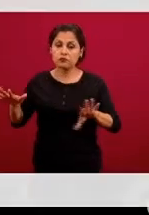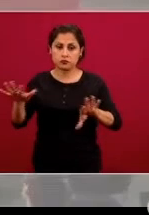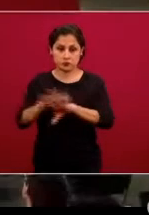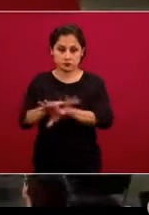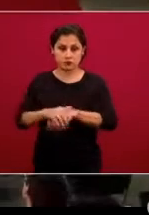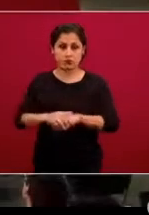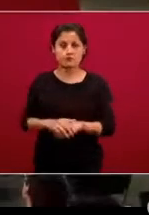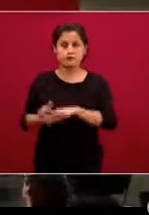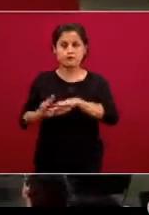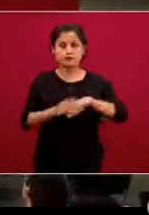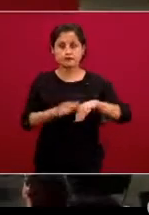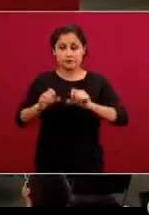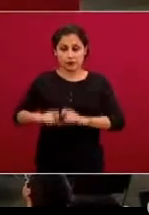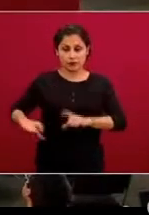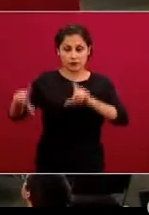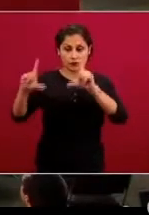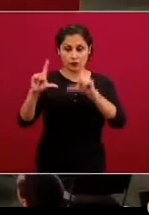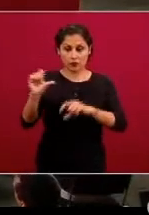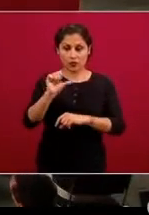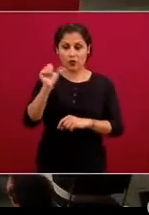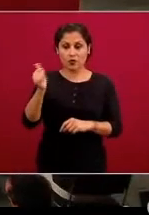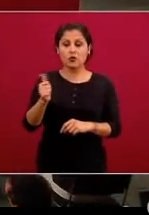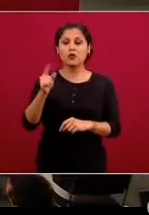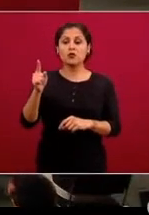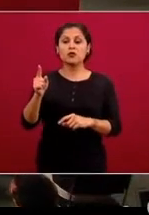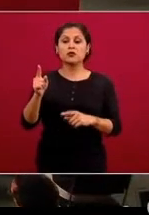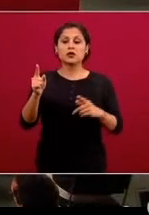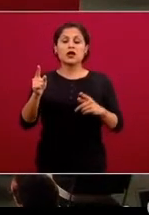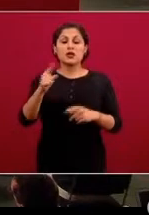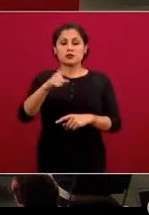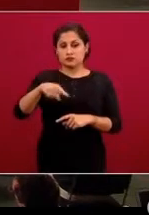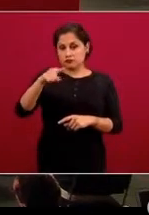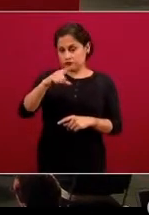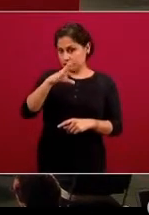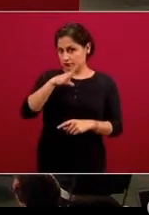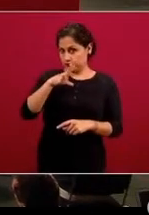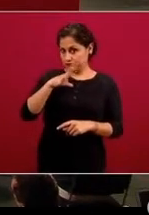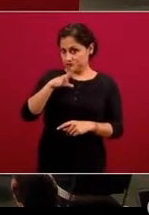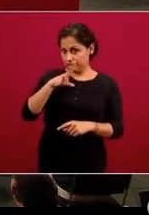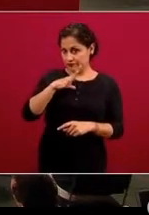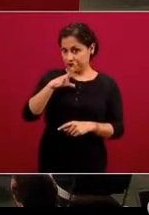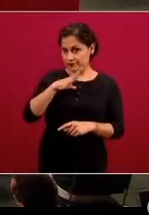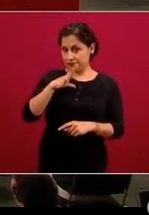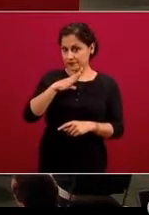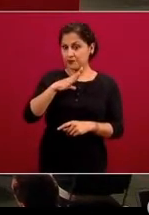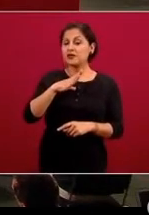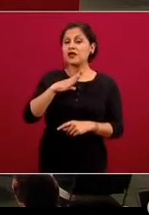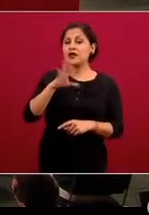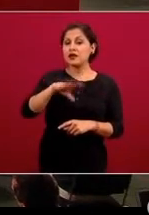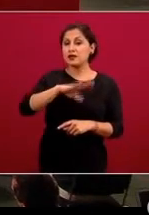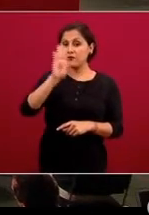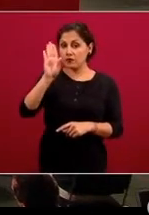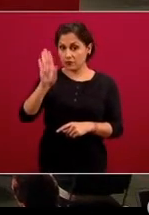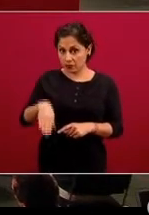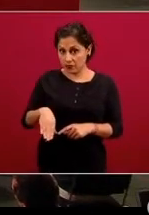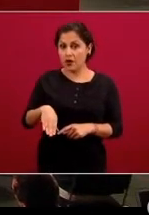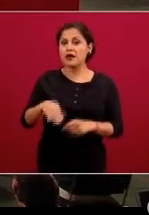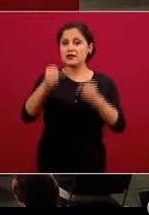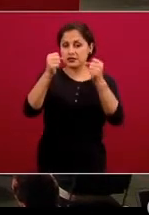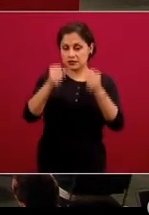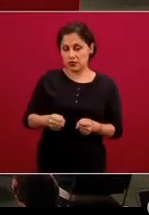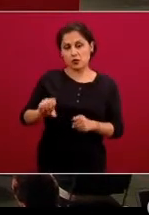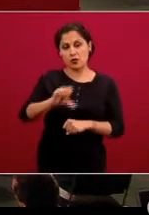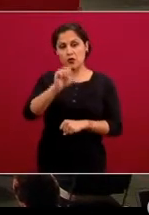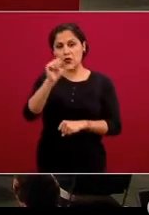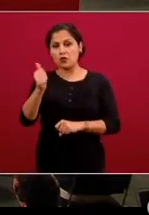Here we have distribution of deaths by confirmed and suspect. And this is also by state